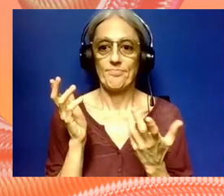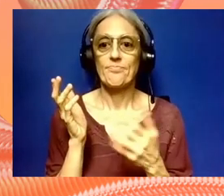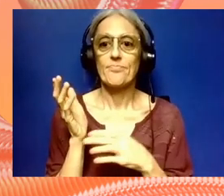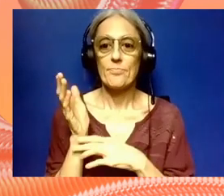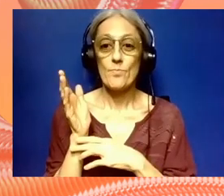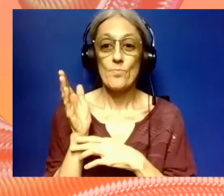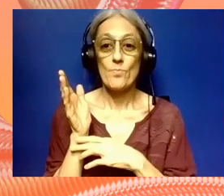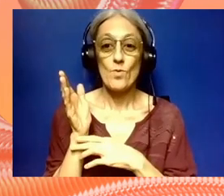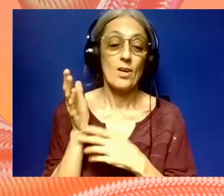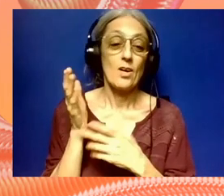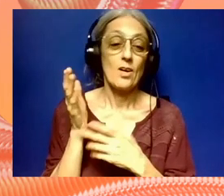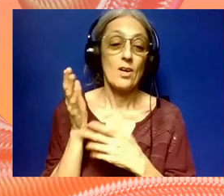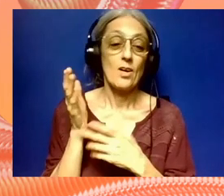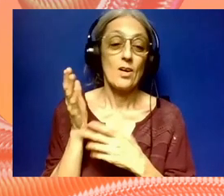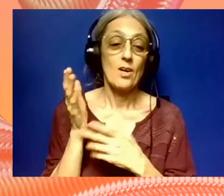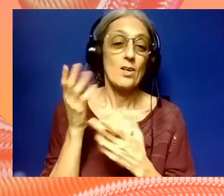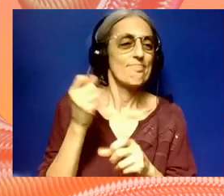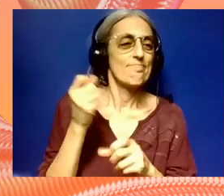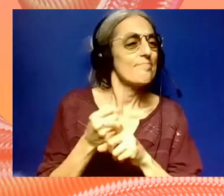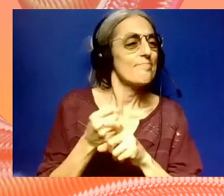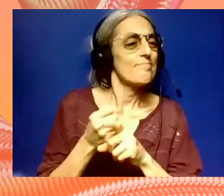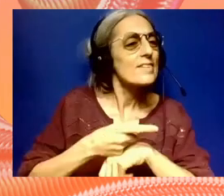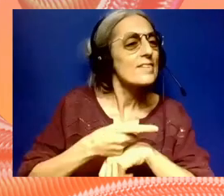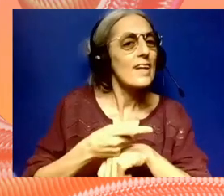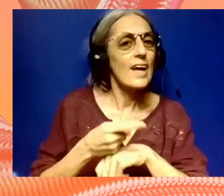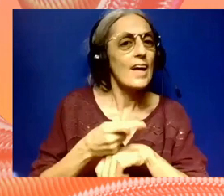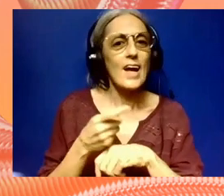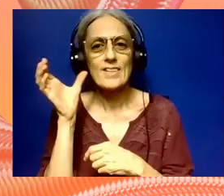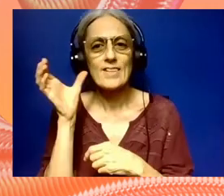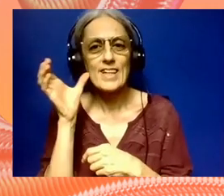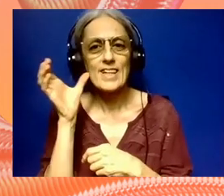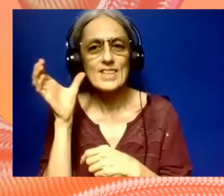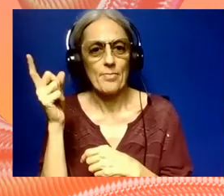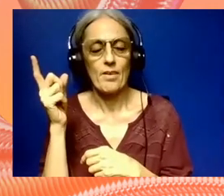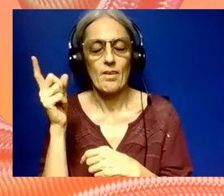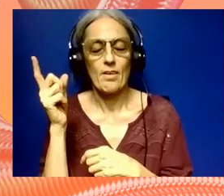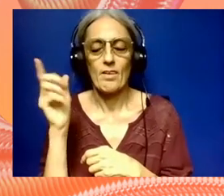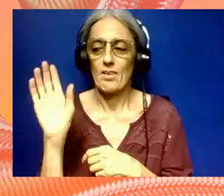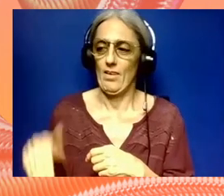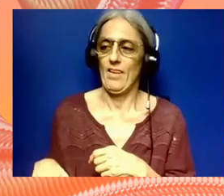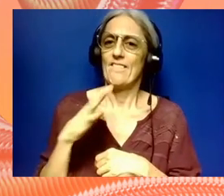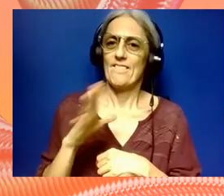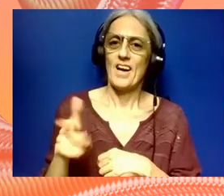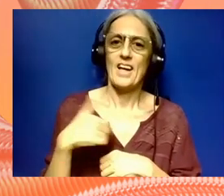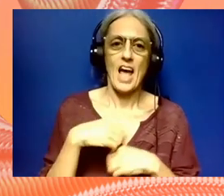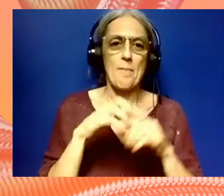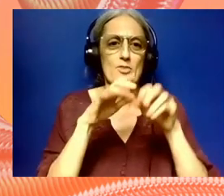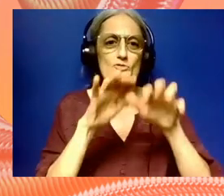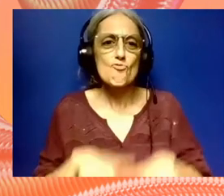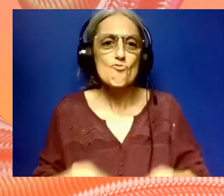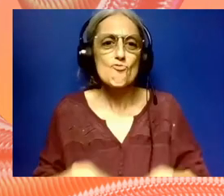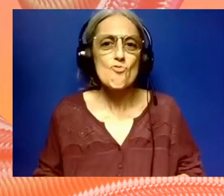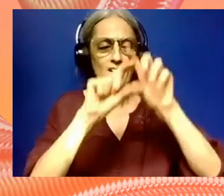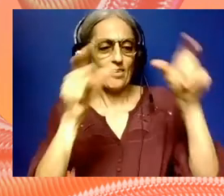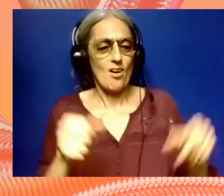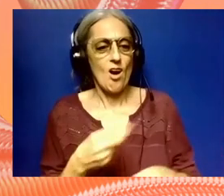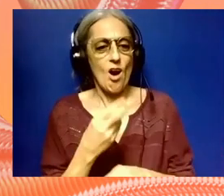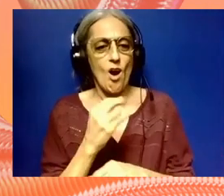I was probably listening to a lot of it or something. I was just like, I'm just going to write the horoscopes like this. And yeah. Everyone loved it. And I was like,